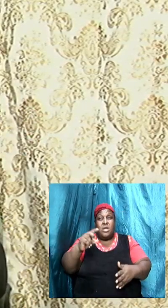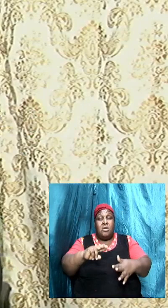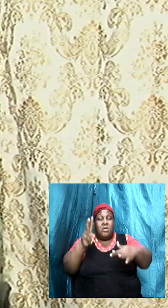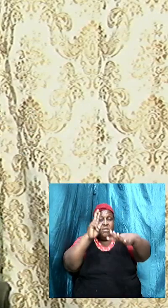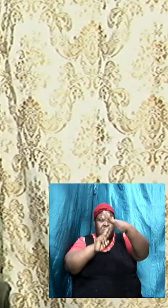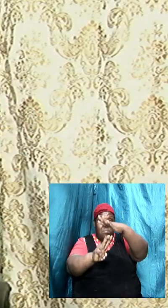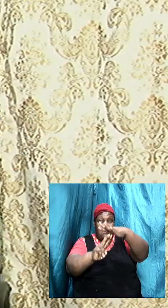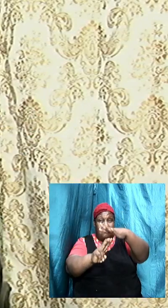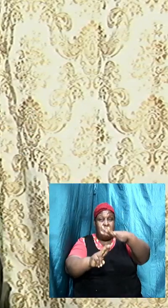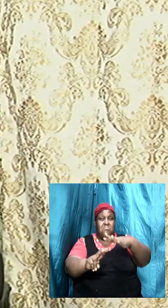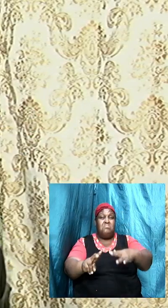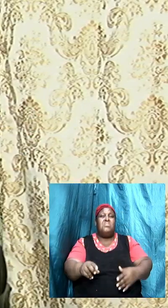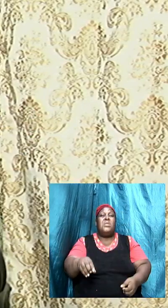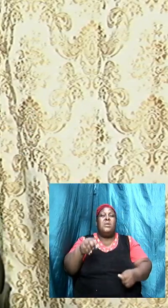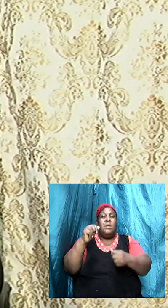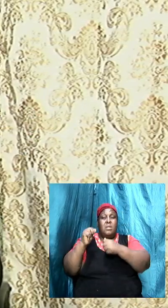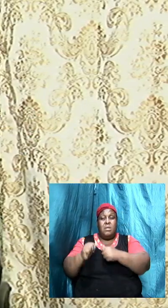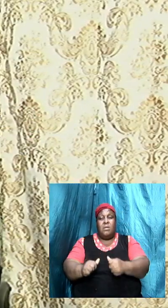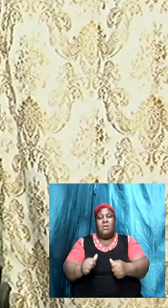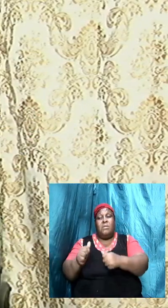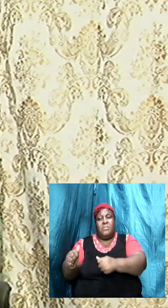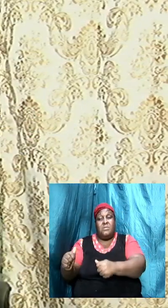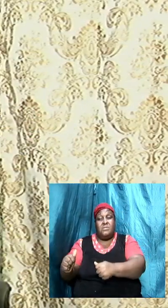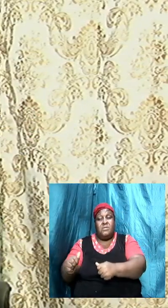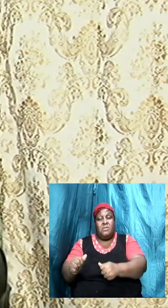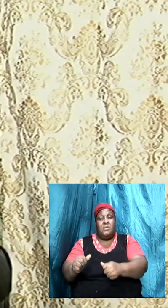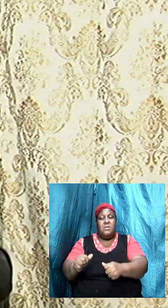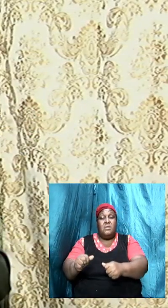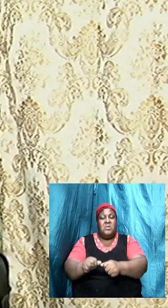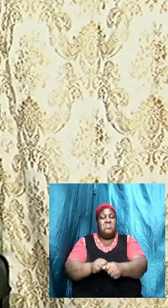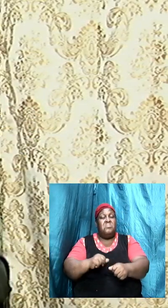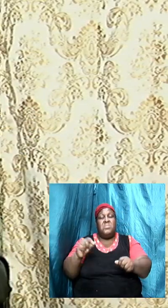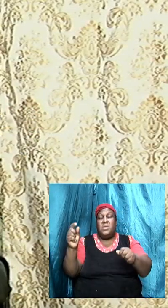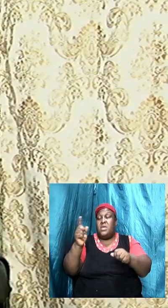from everywhere, that is having services online.